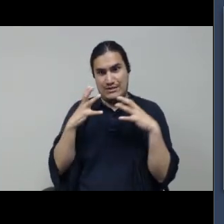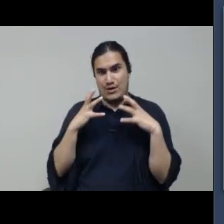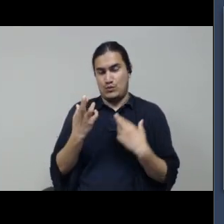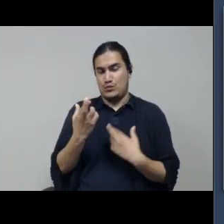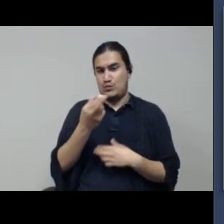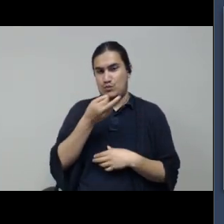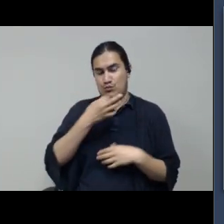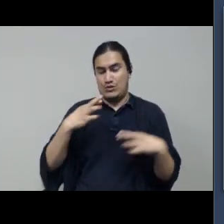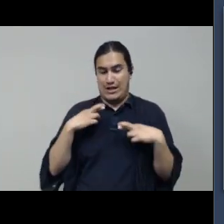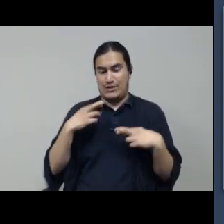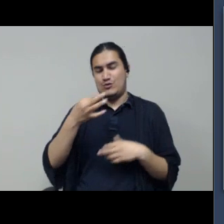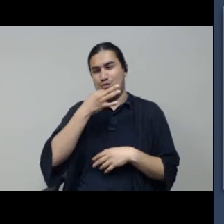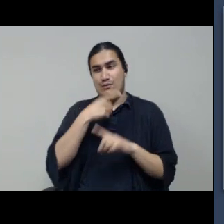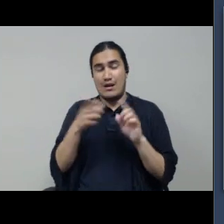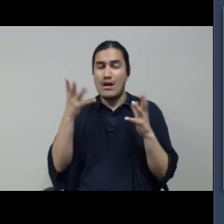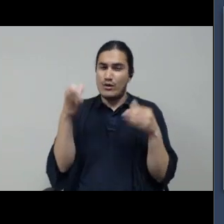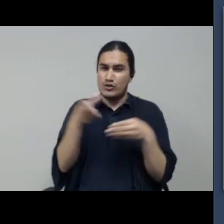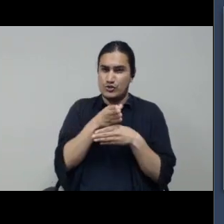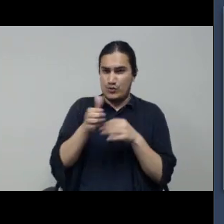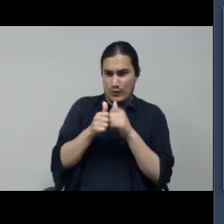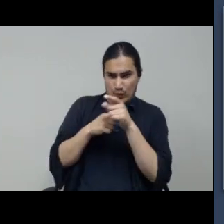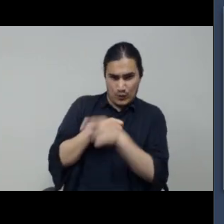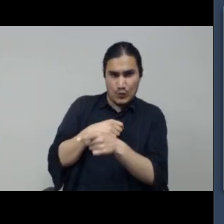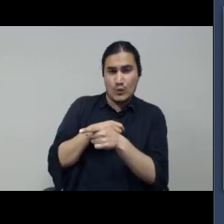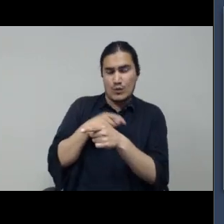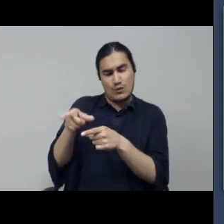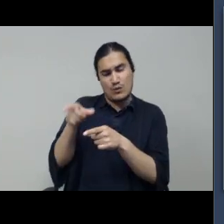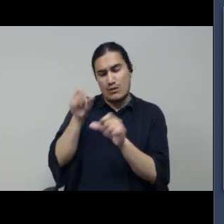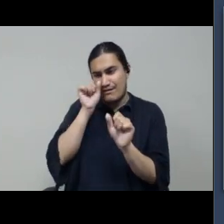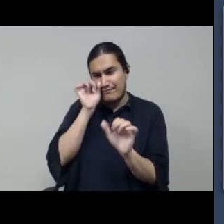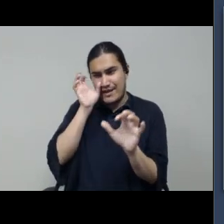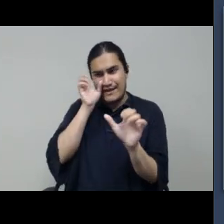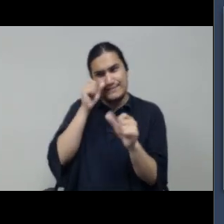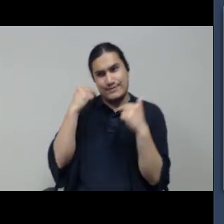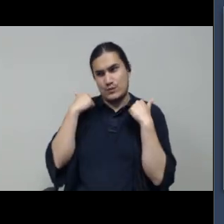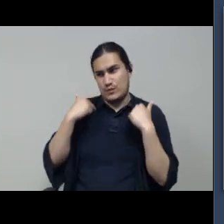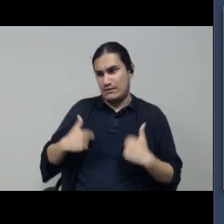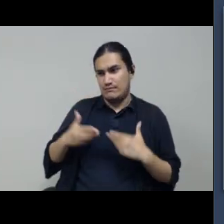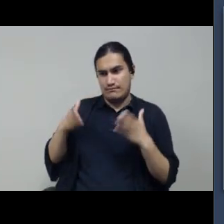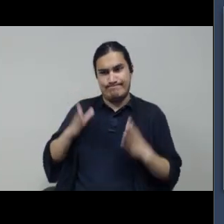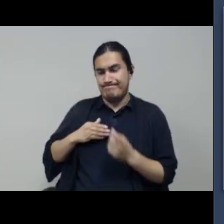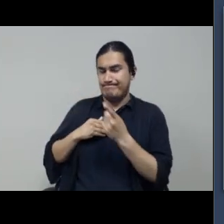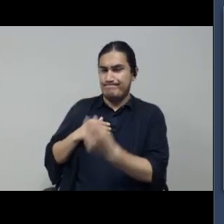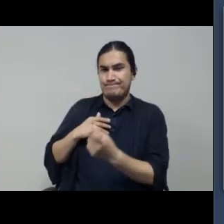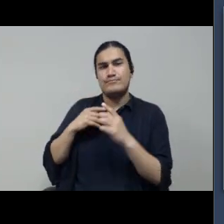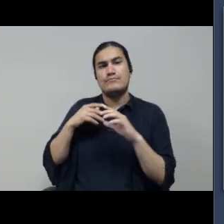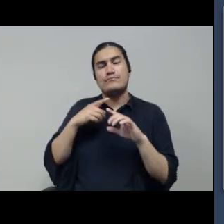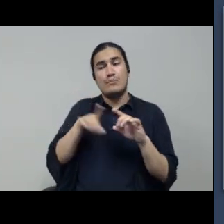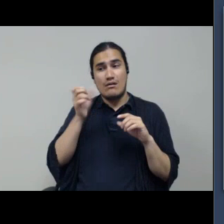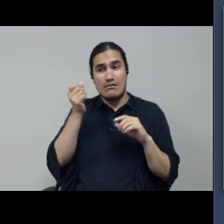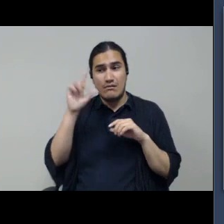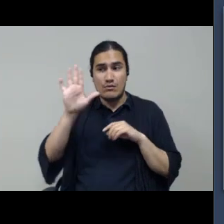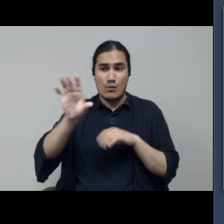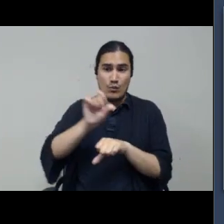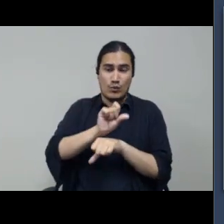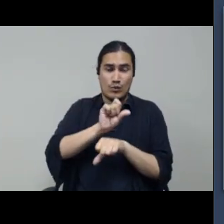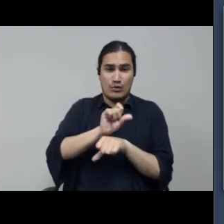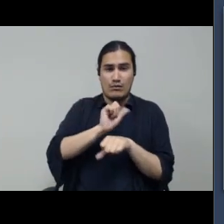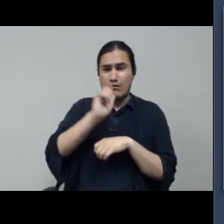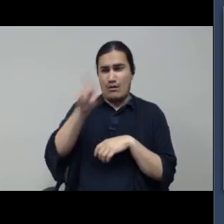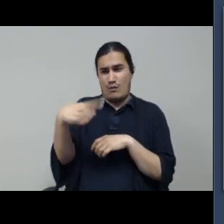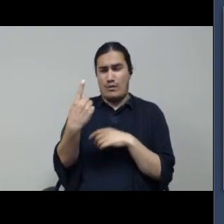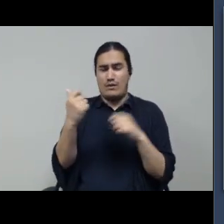with you, you are an amazing human being. But the work that you're doing, not just with